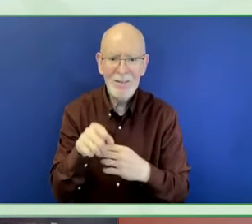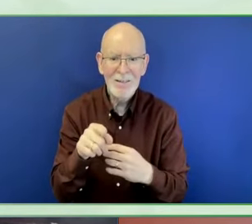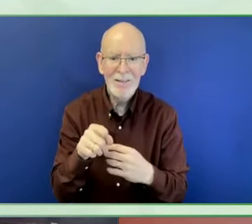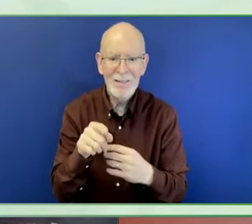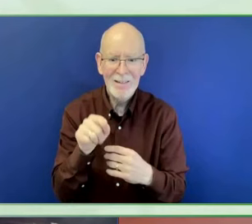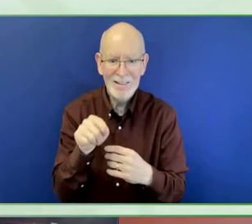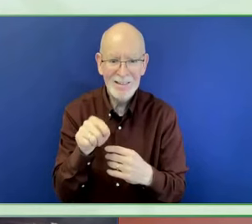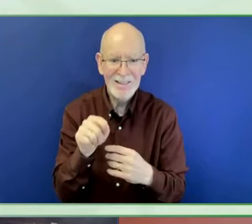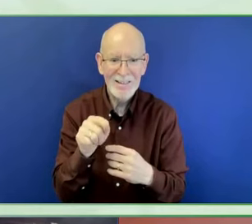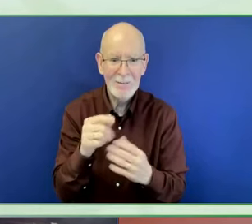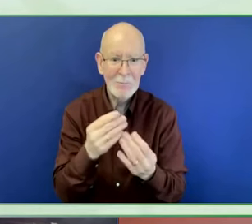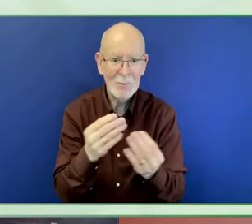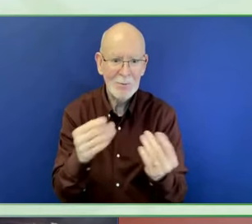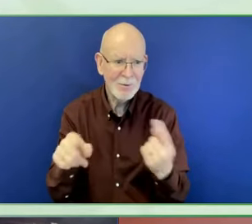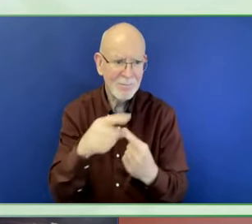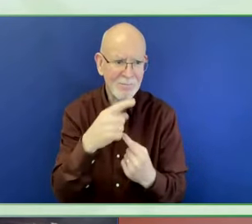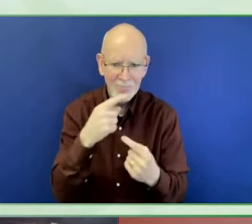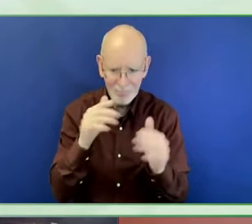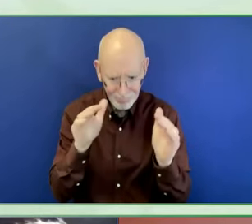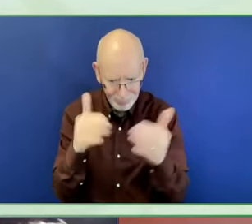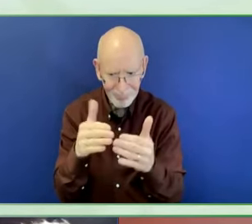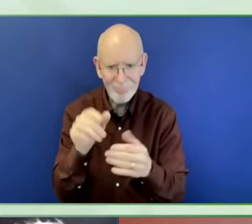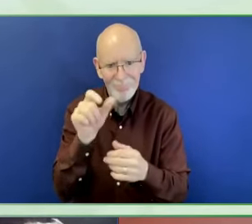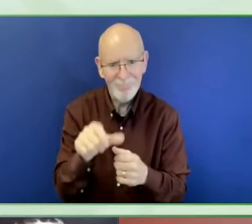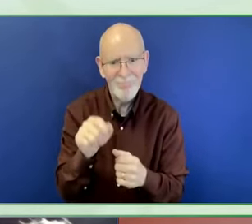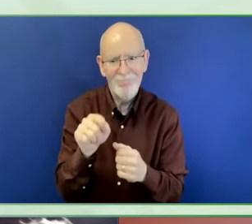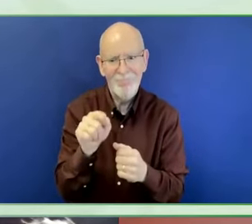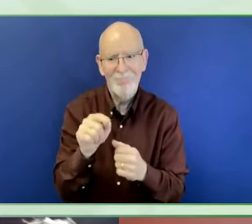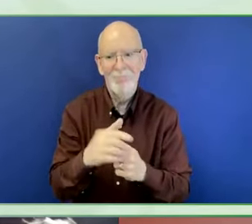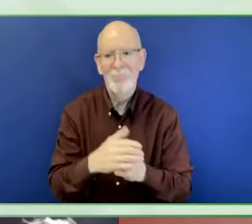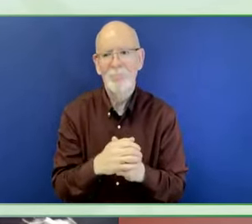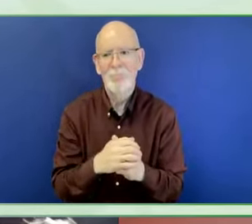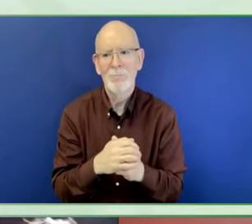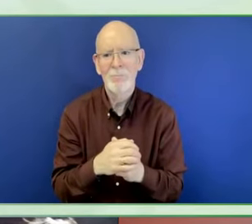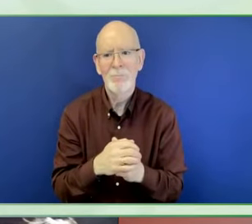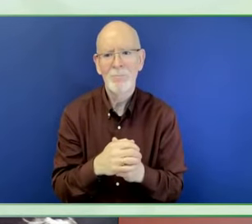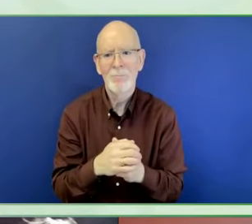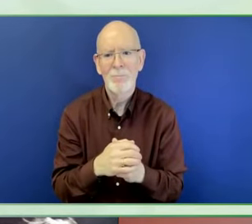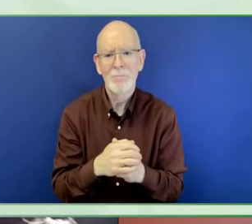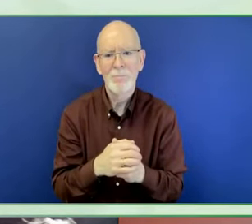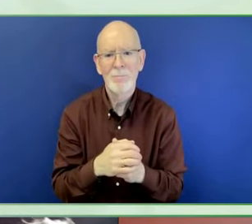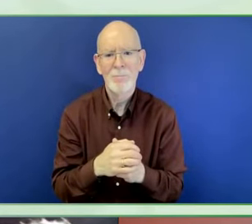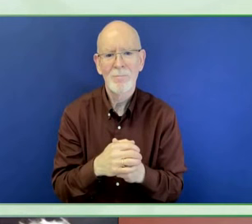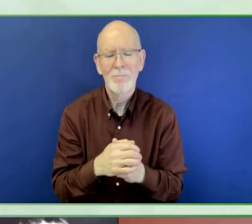In relation to sustaining the work that you do.